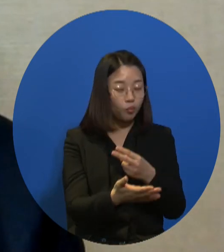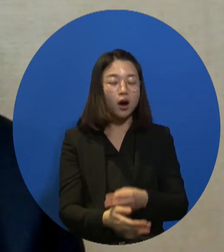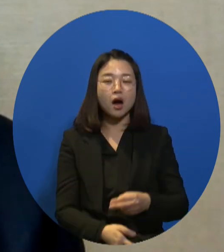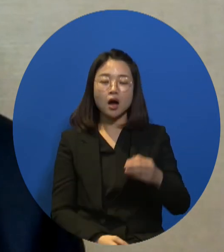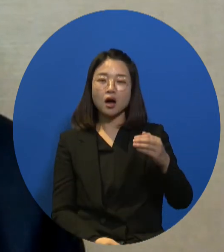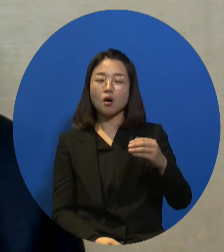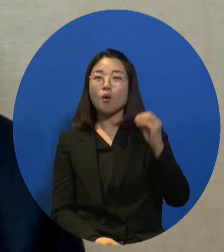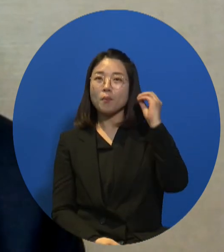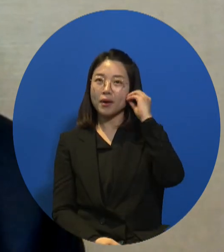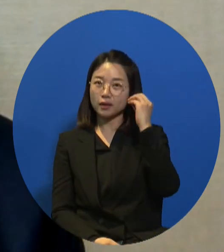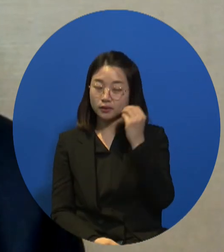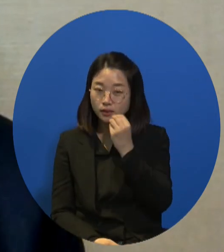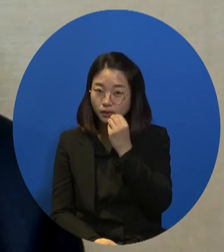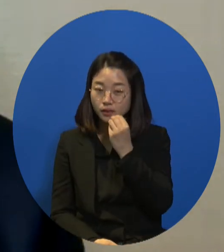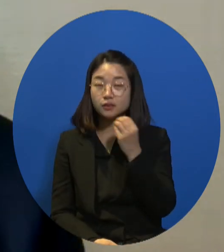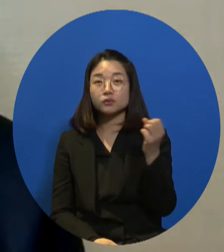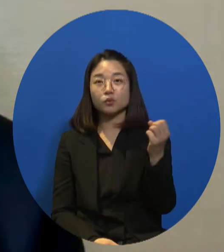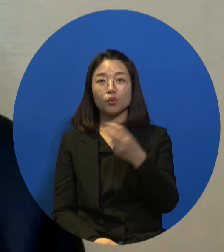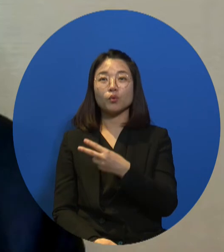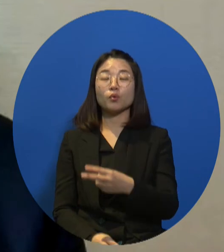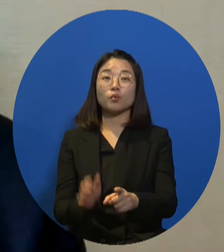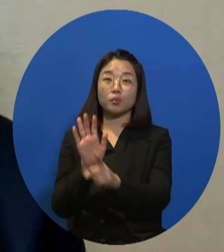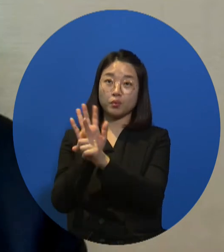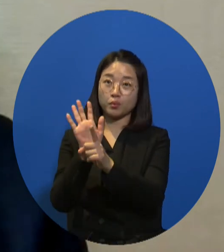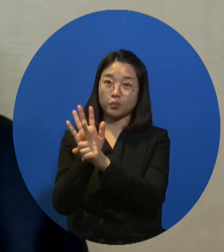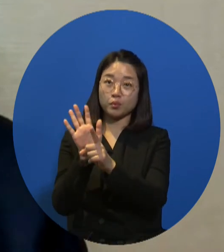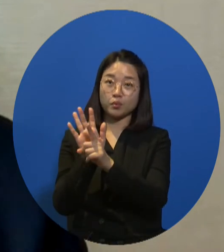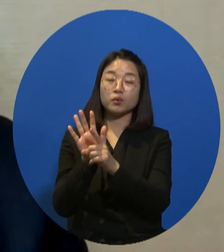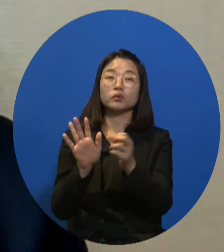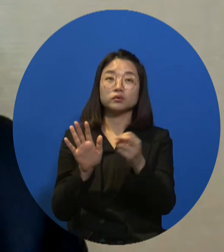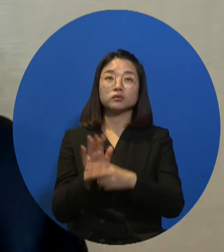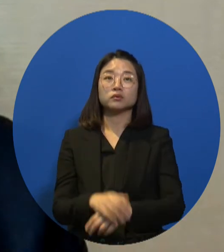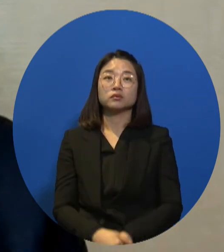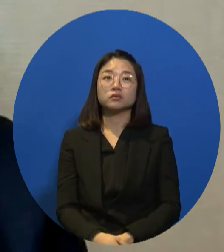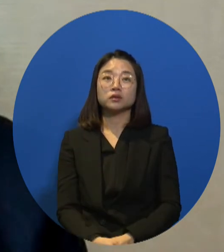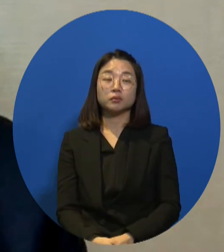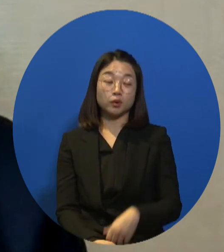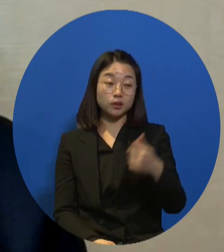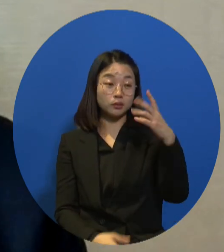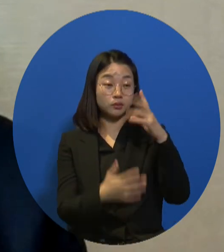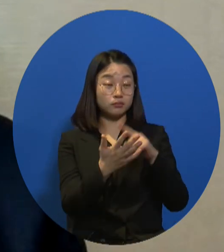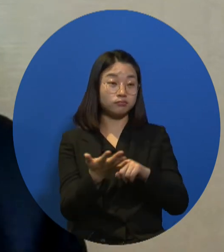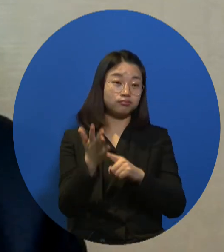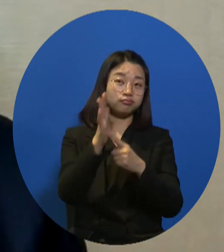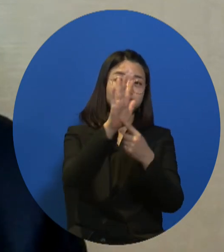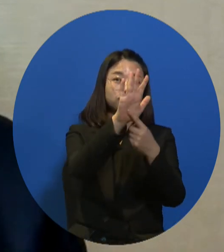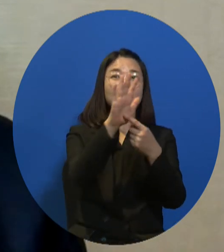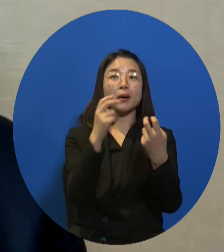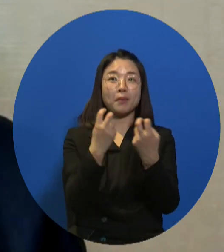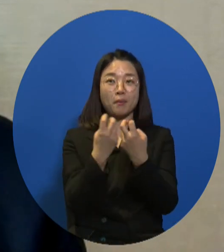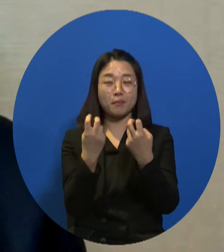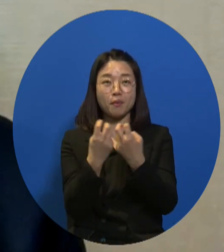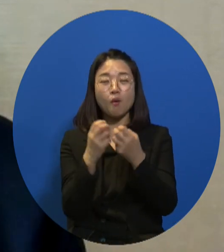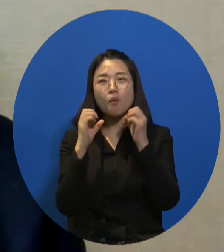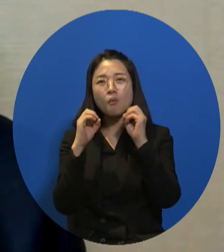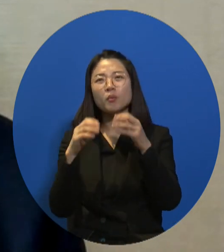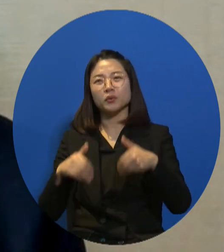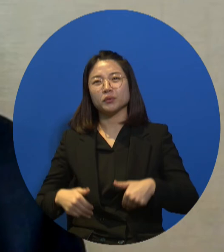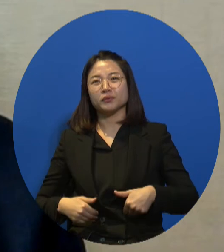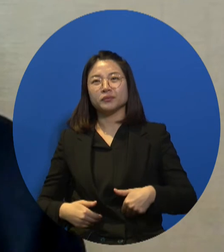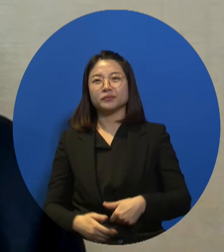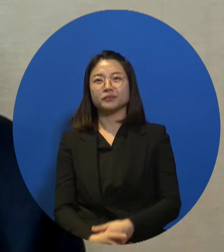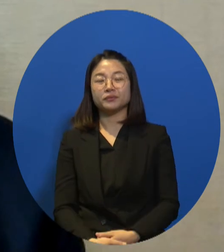we may make such information publicly available by using the